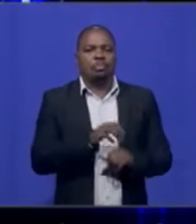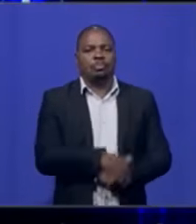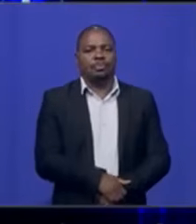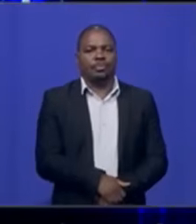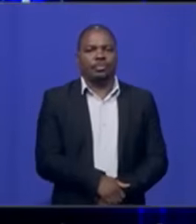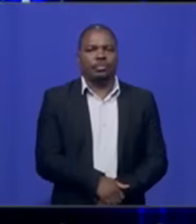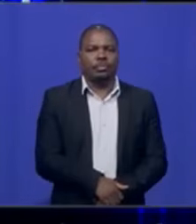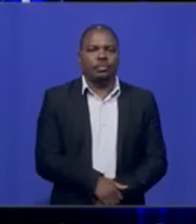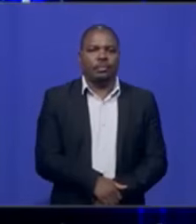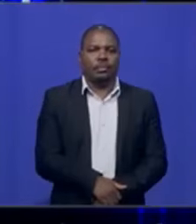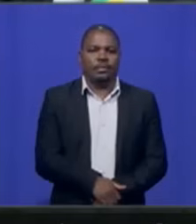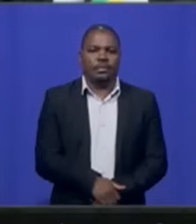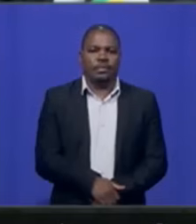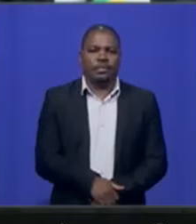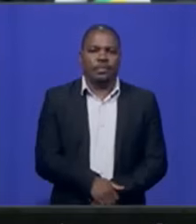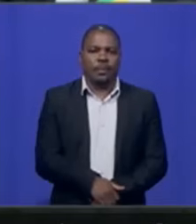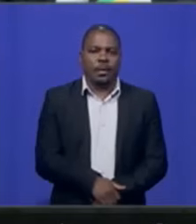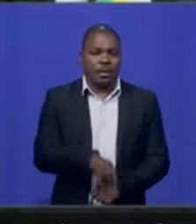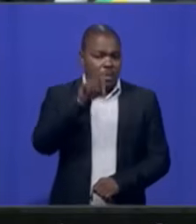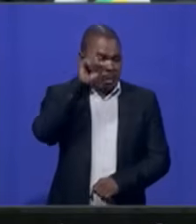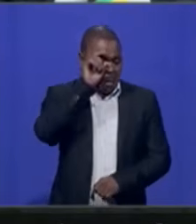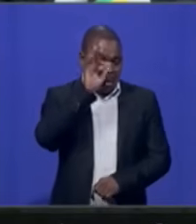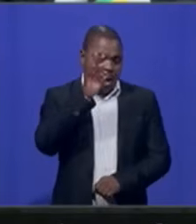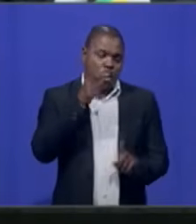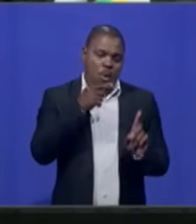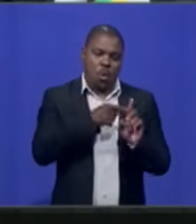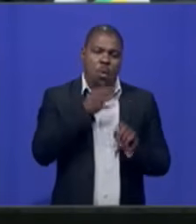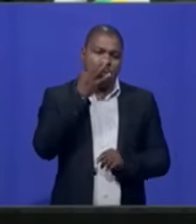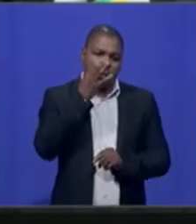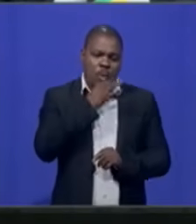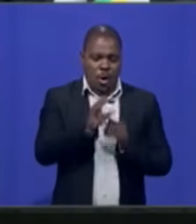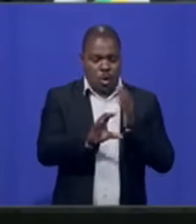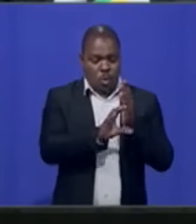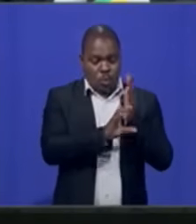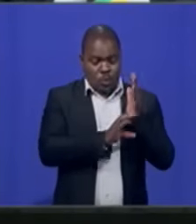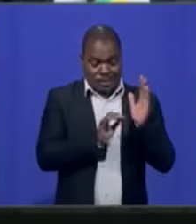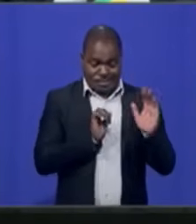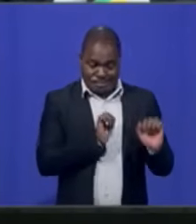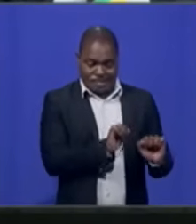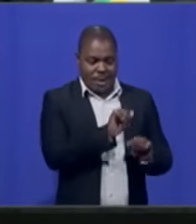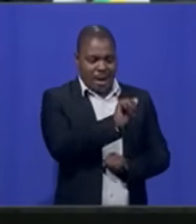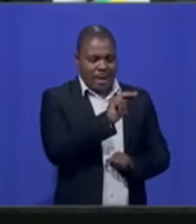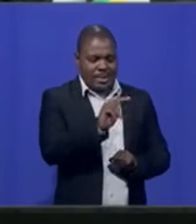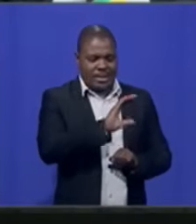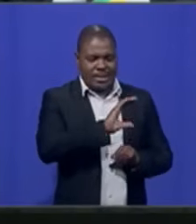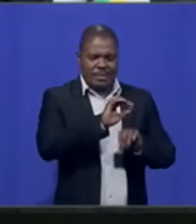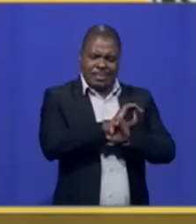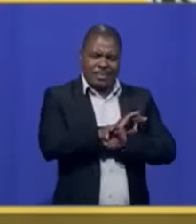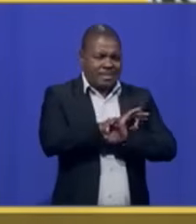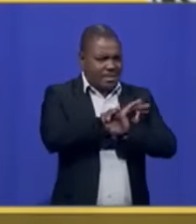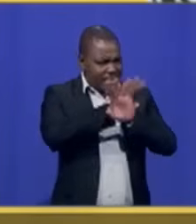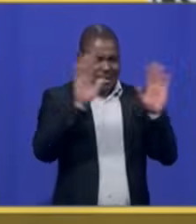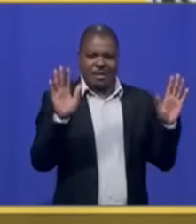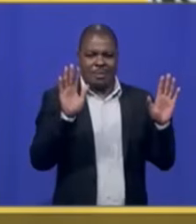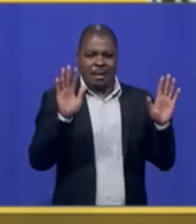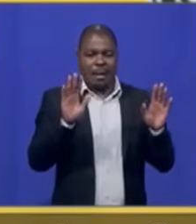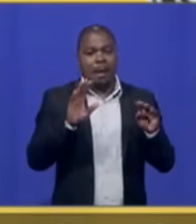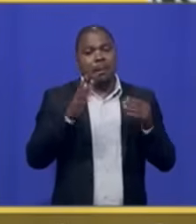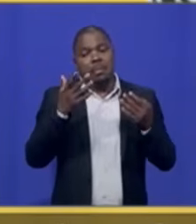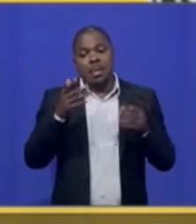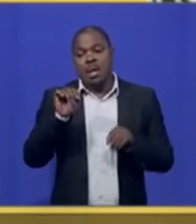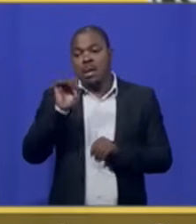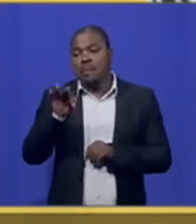ANC. Mbalula o tobokeditse hore molao wa motheo wa ANC o hlakile hore ditho tse qothisanang